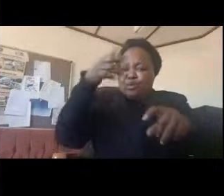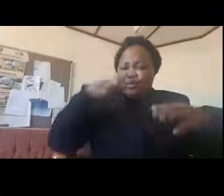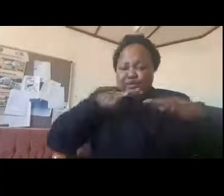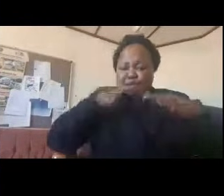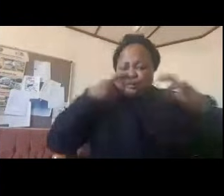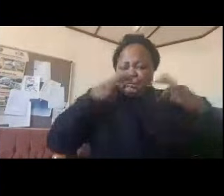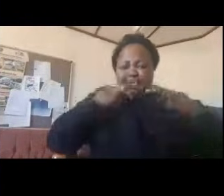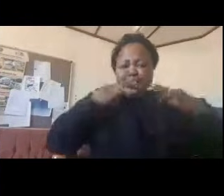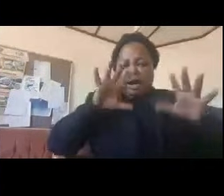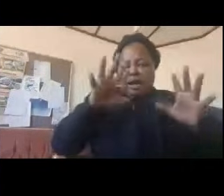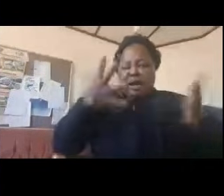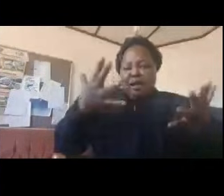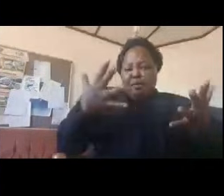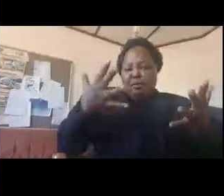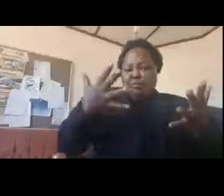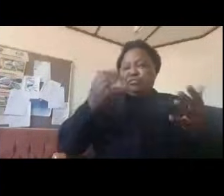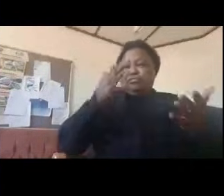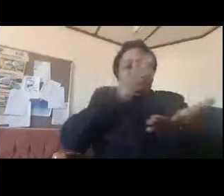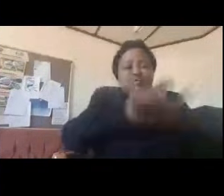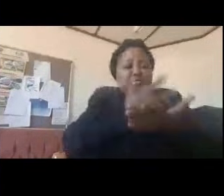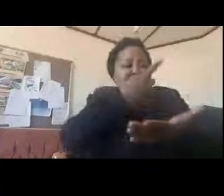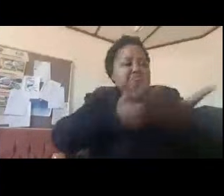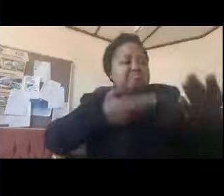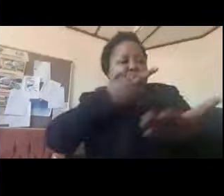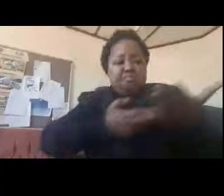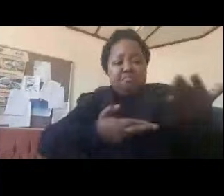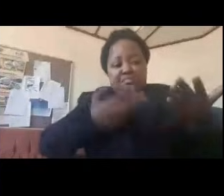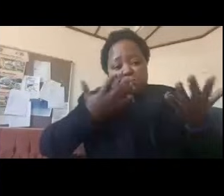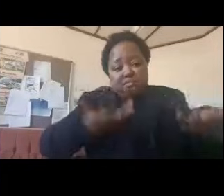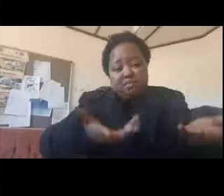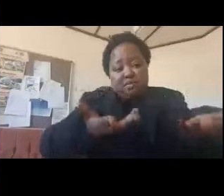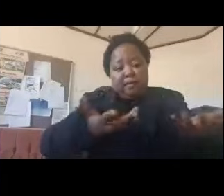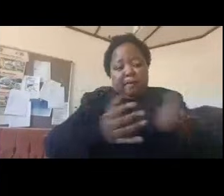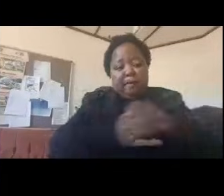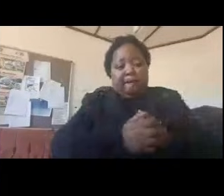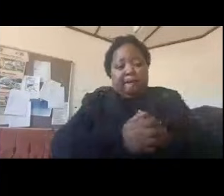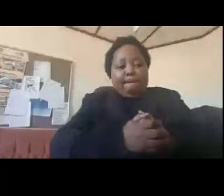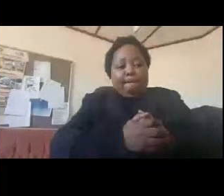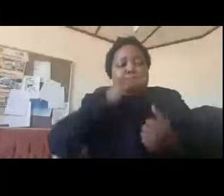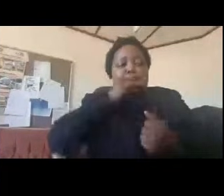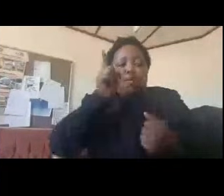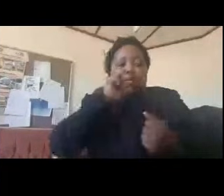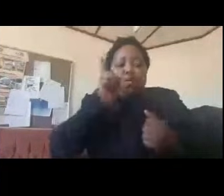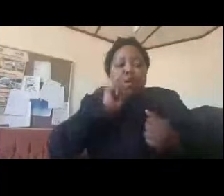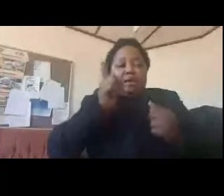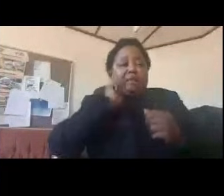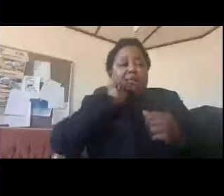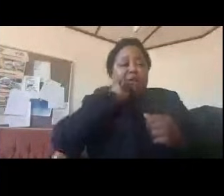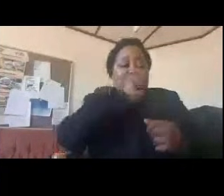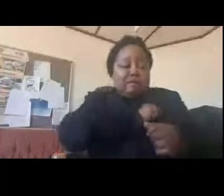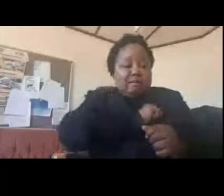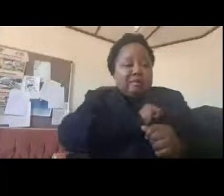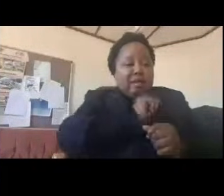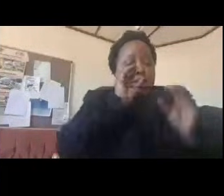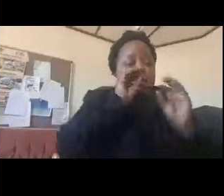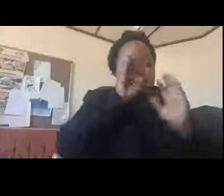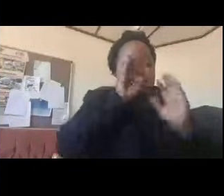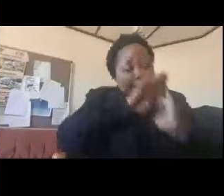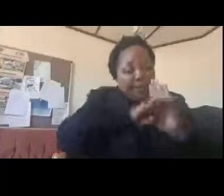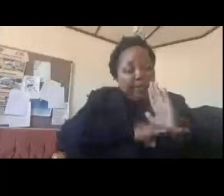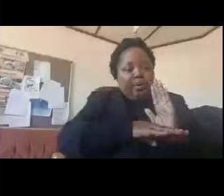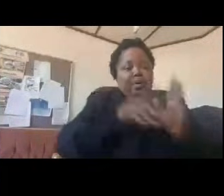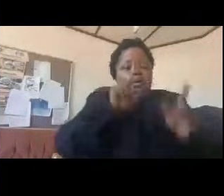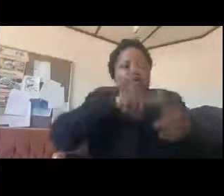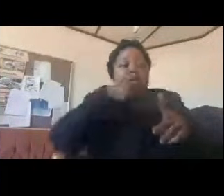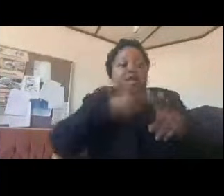which can deter reporting and we can trust. The map said, gender desk, the behavior